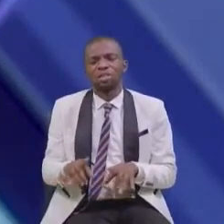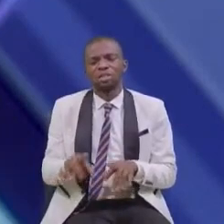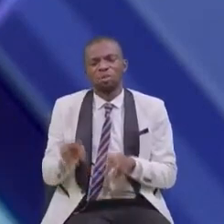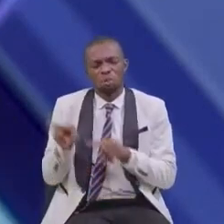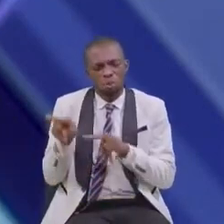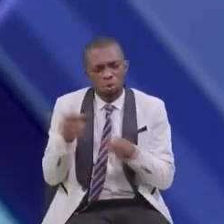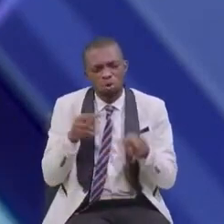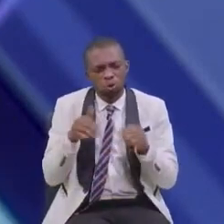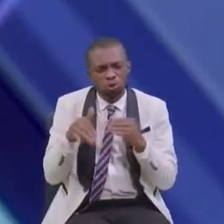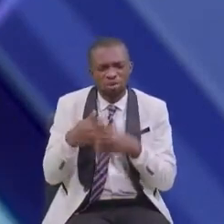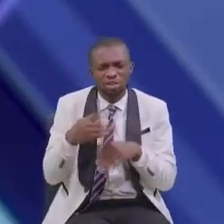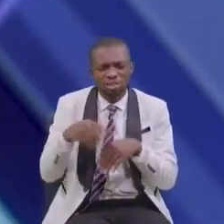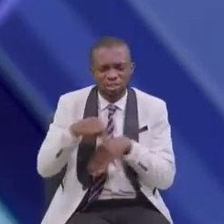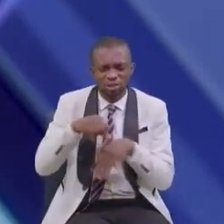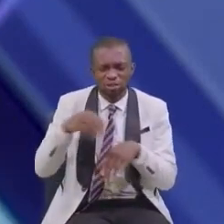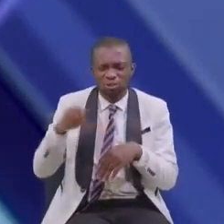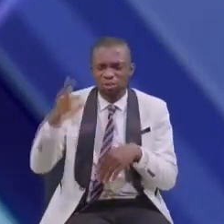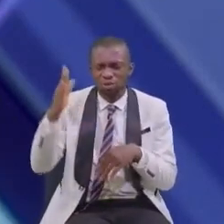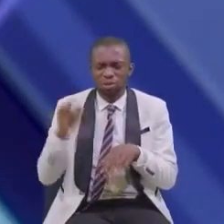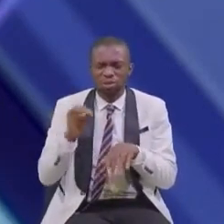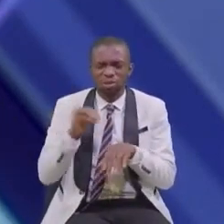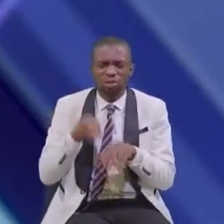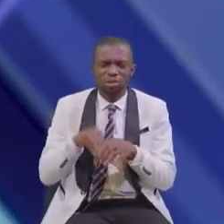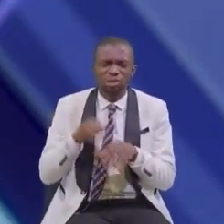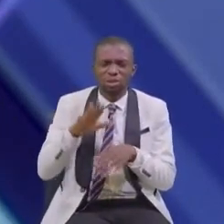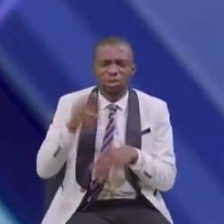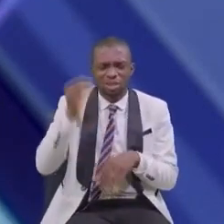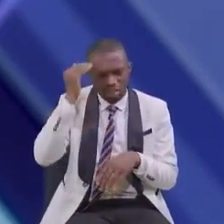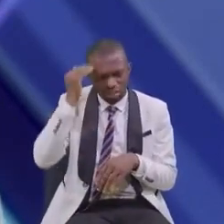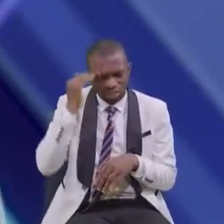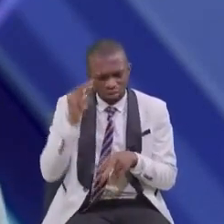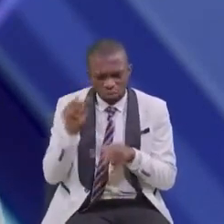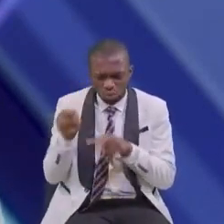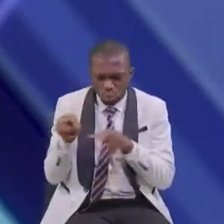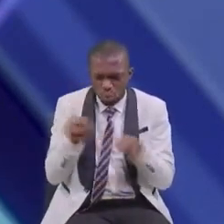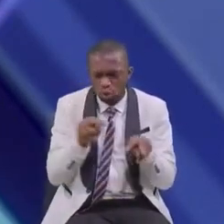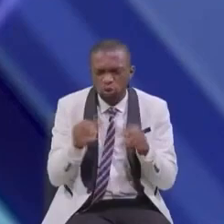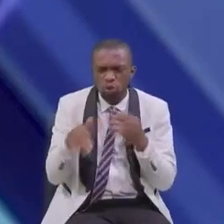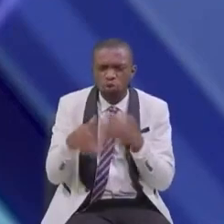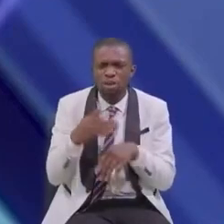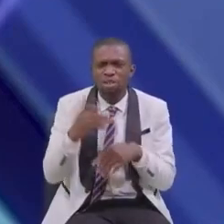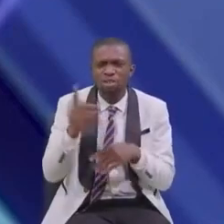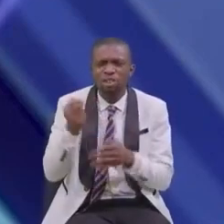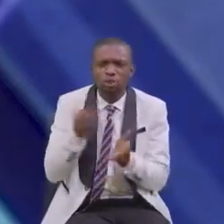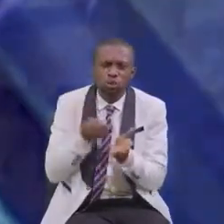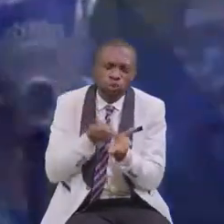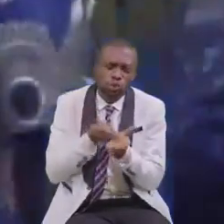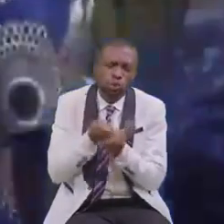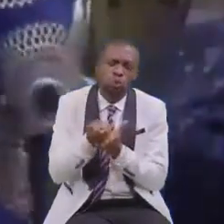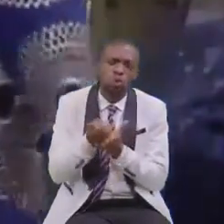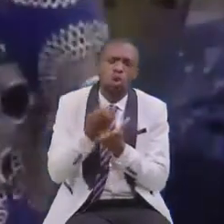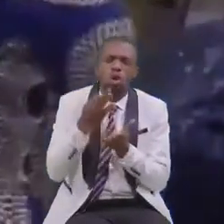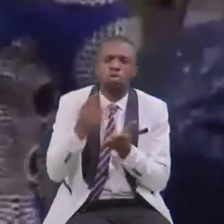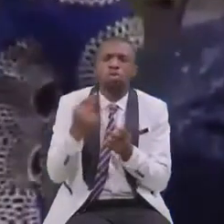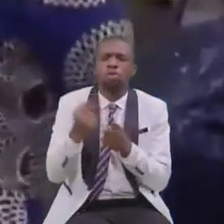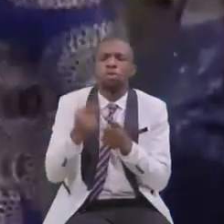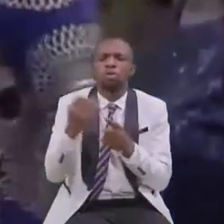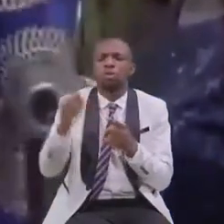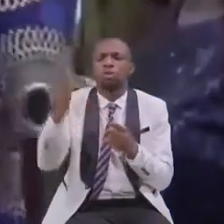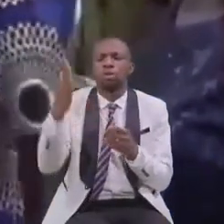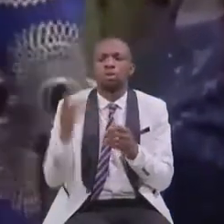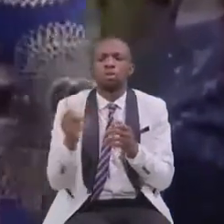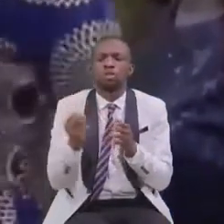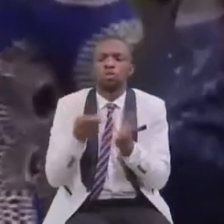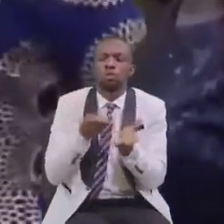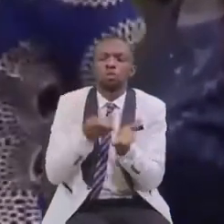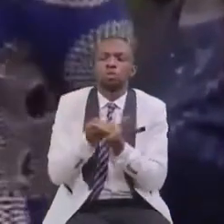truth, the word of God. The truth. The truth that cannot be compromised. The truth that sets